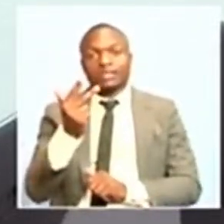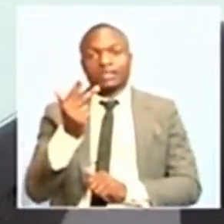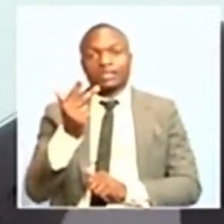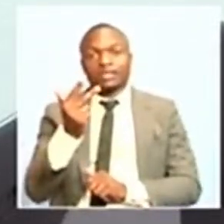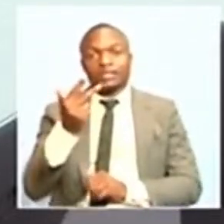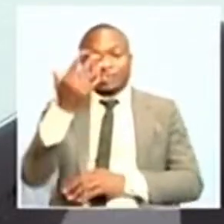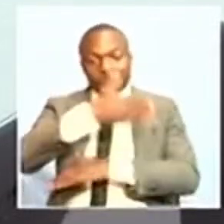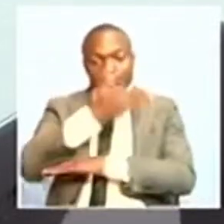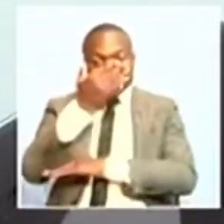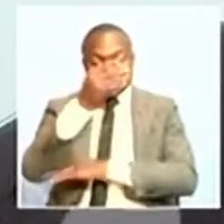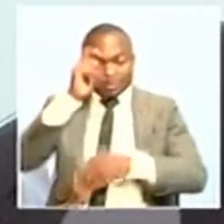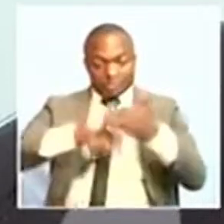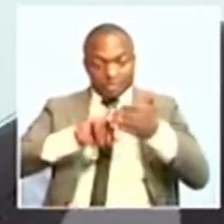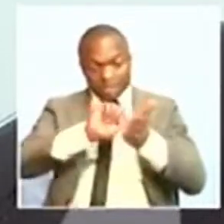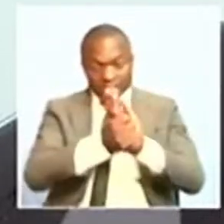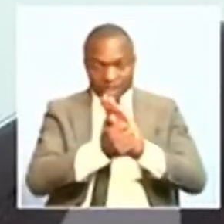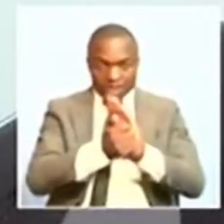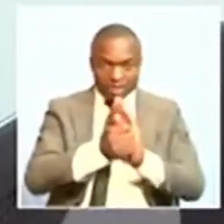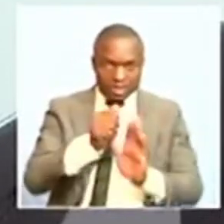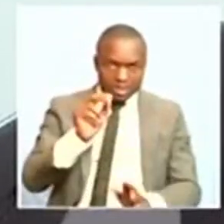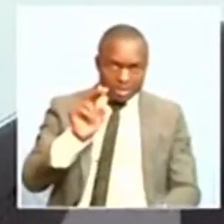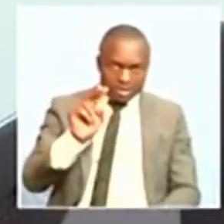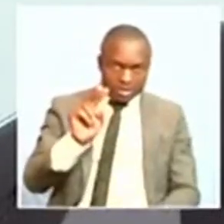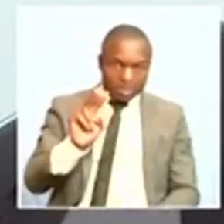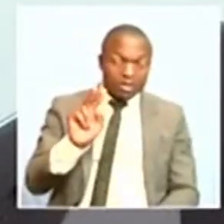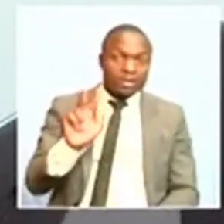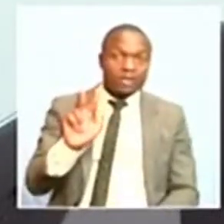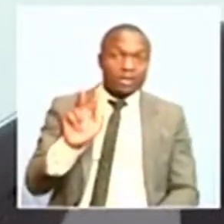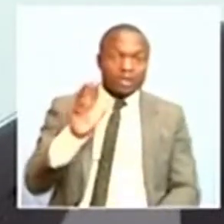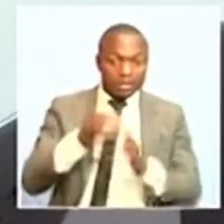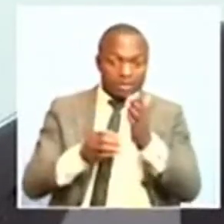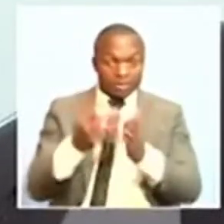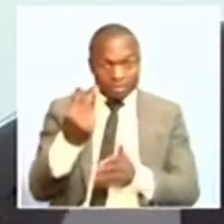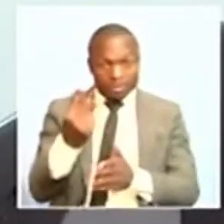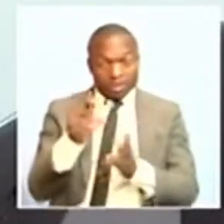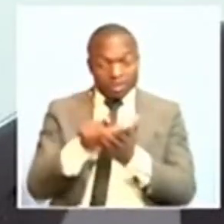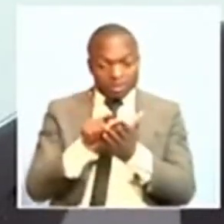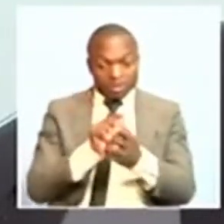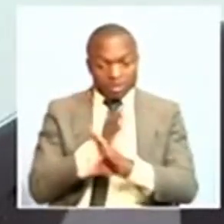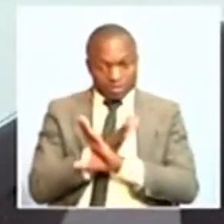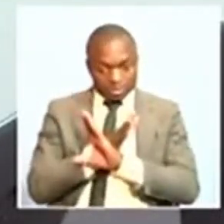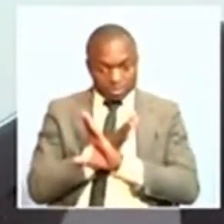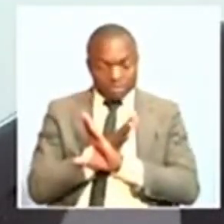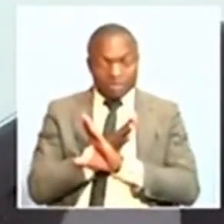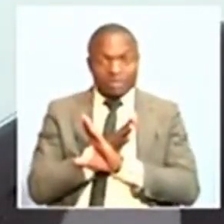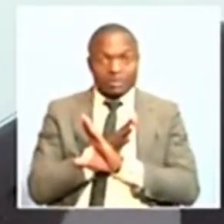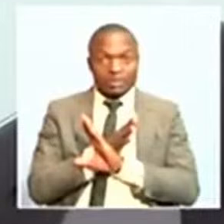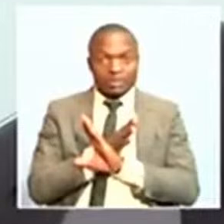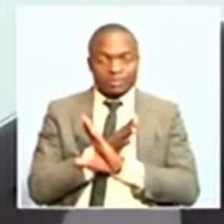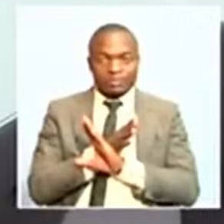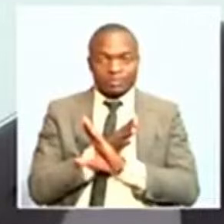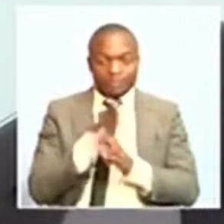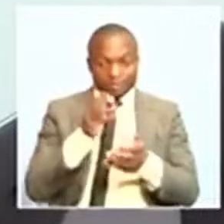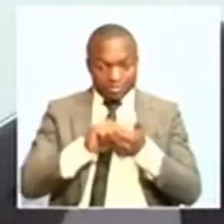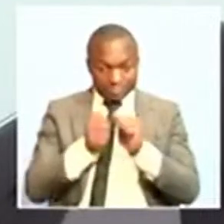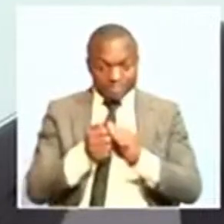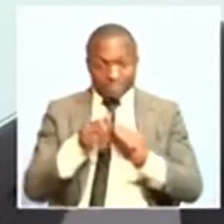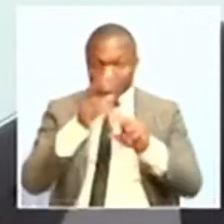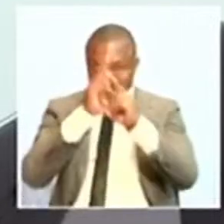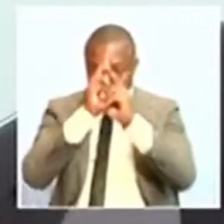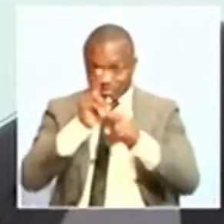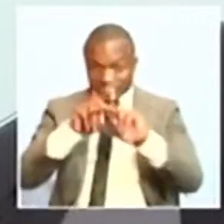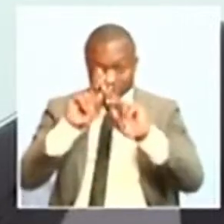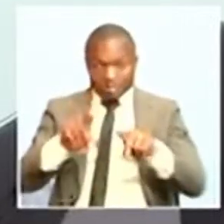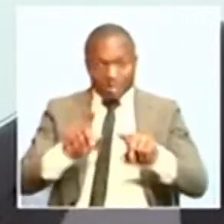Excise Act, Chapter 322 of the laws of Zambia. In terms of the implications, Honorable Chair,